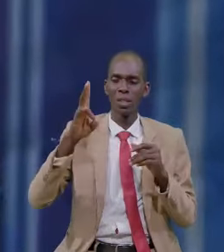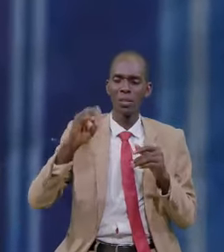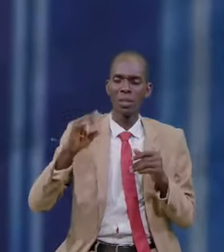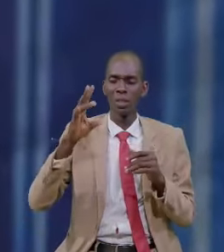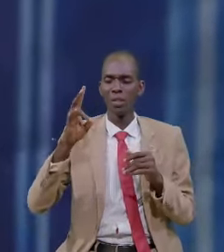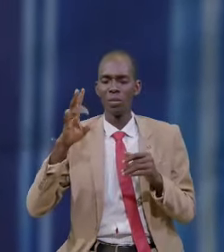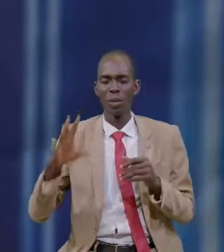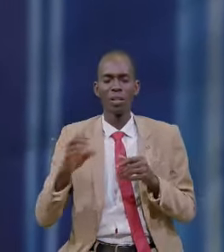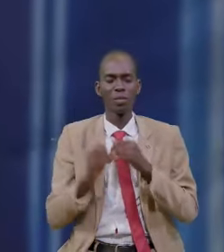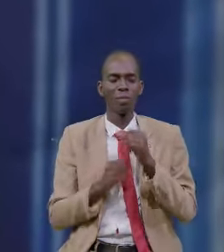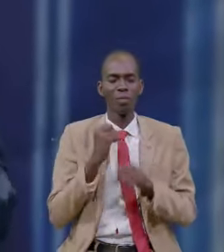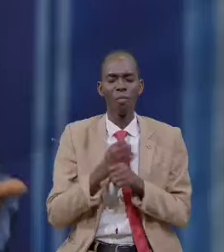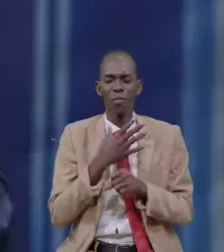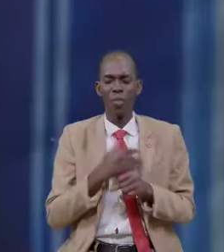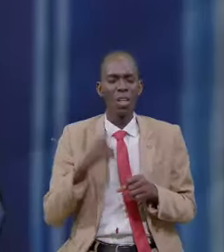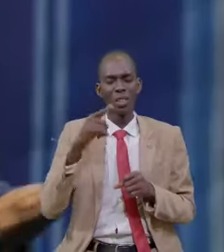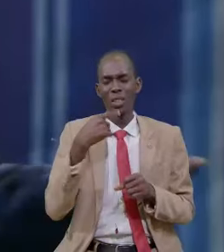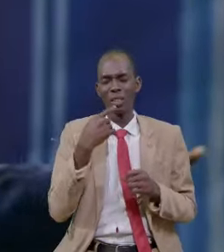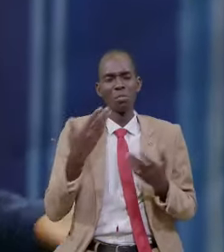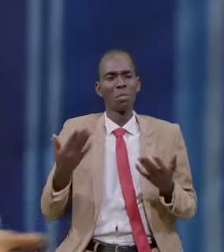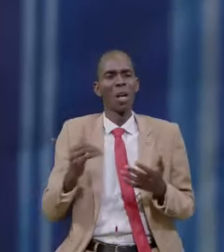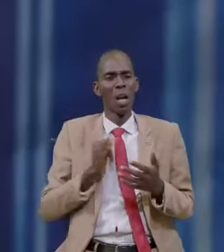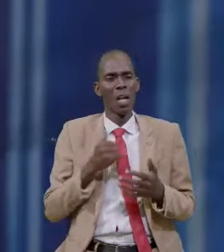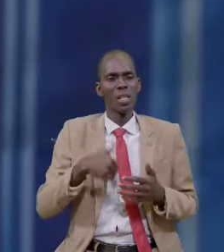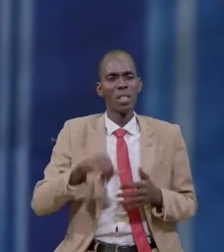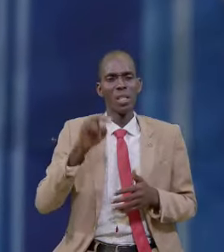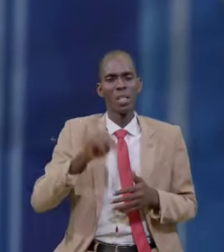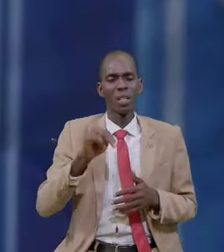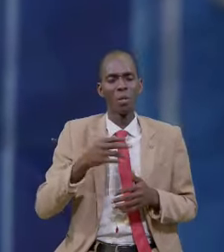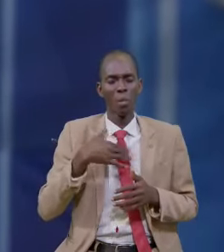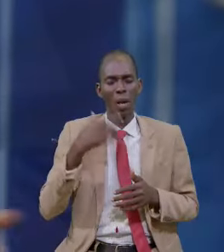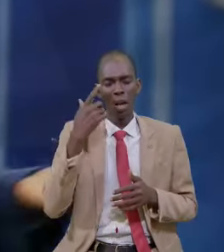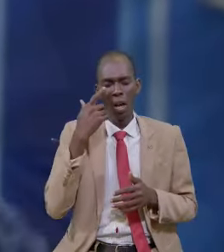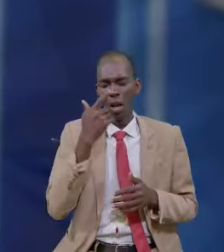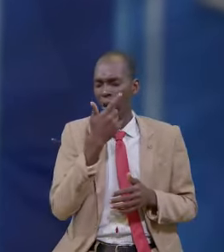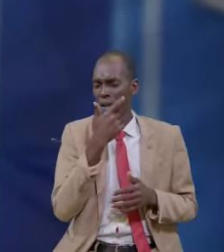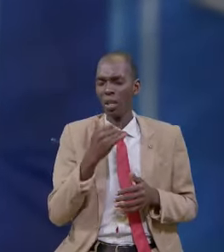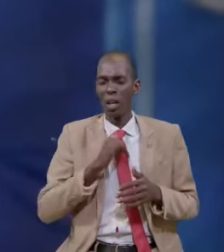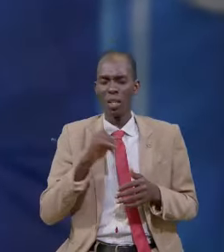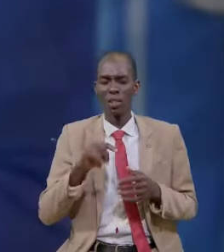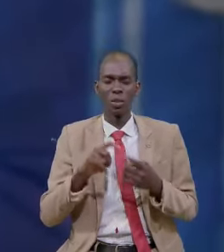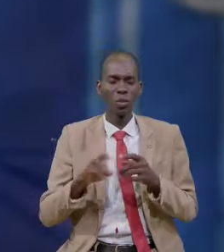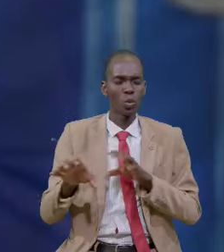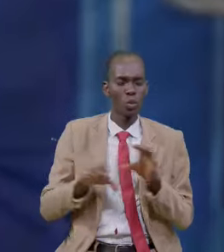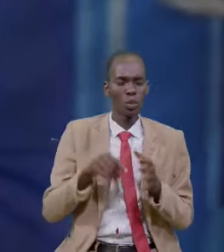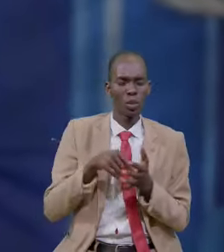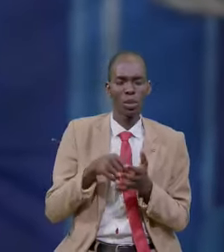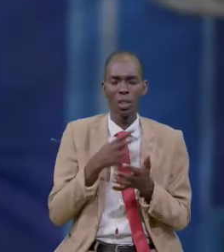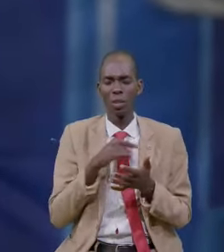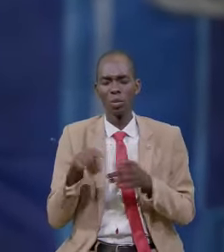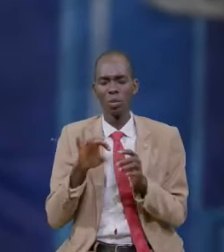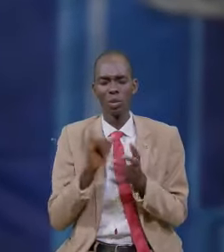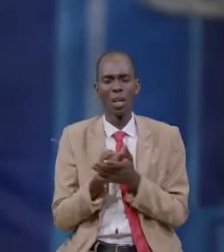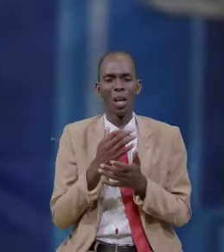I still have some things to do. My eyes are now open. I need to do this. I need to do this that has not been